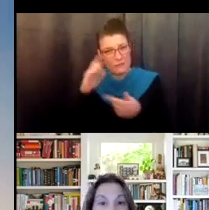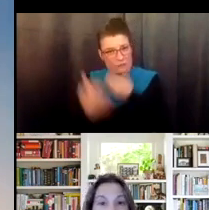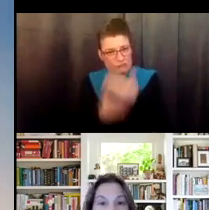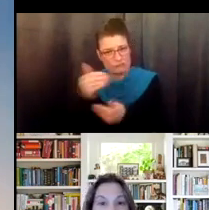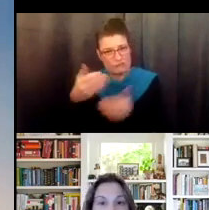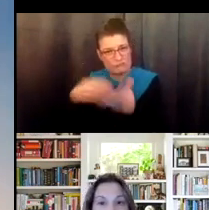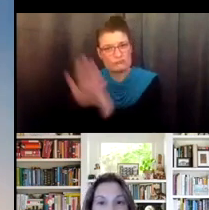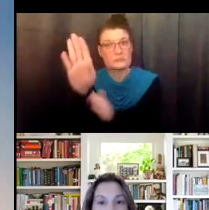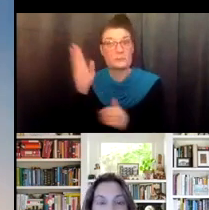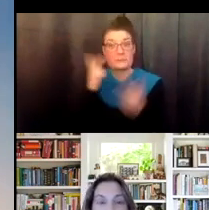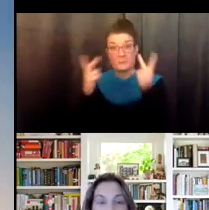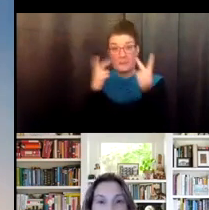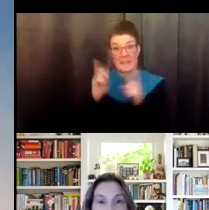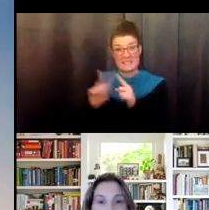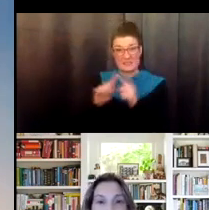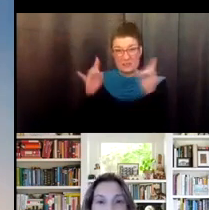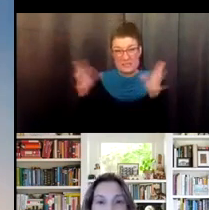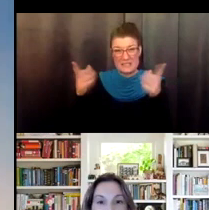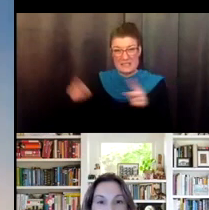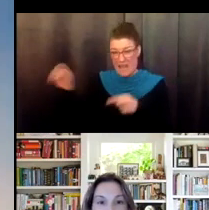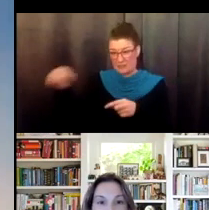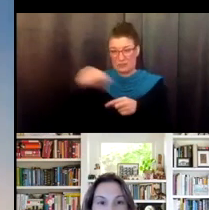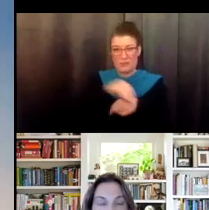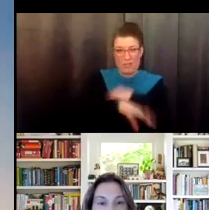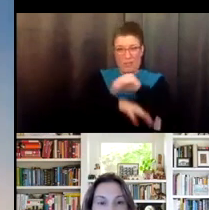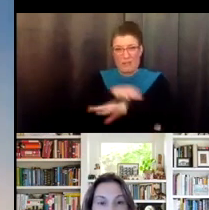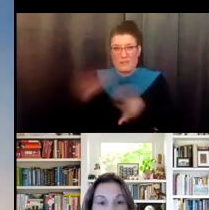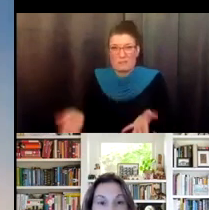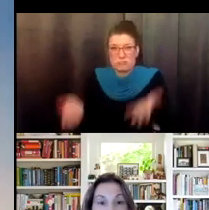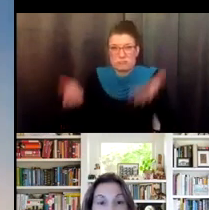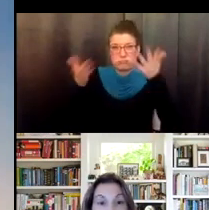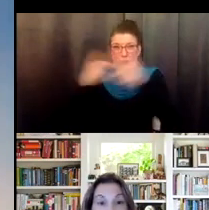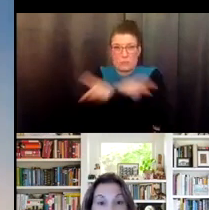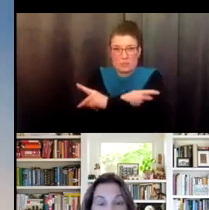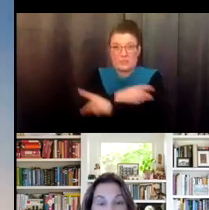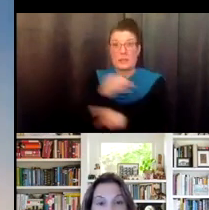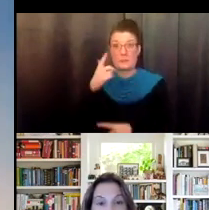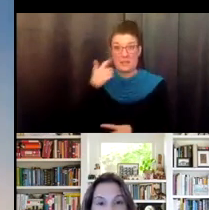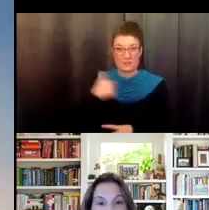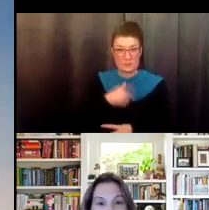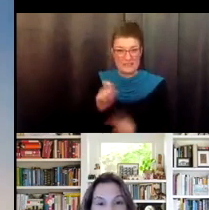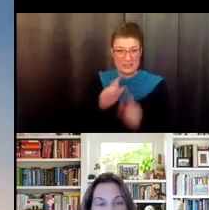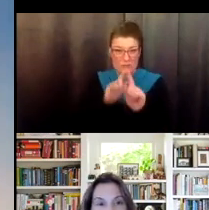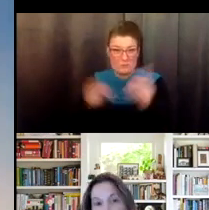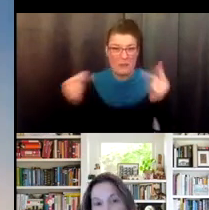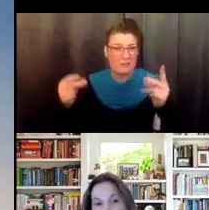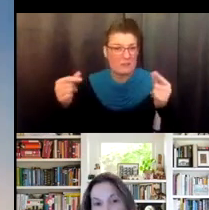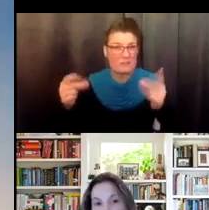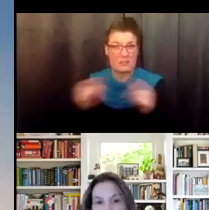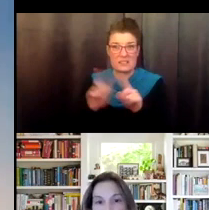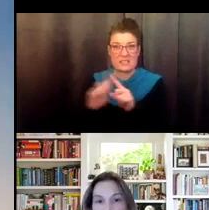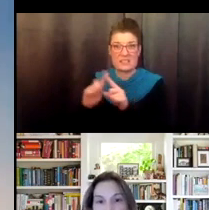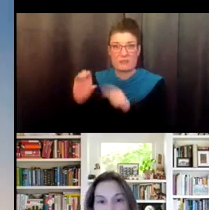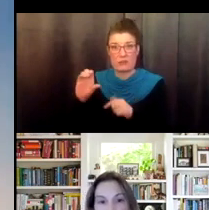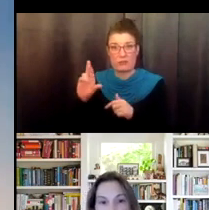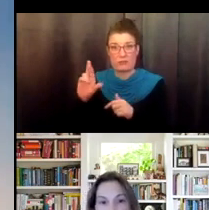different disasters amplifying each other, and because of the urgency in which we need to respond to these multiple crises, it's also